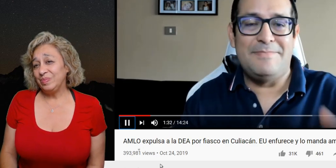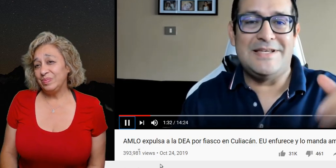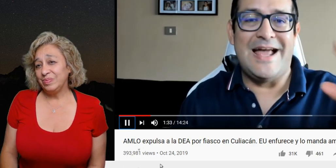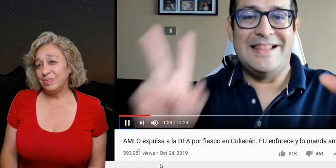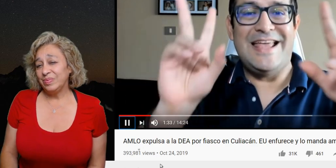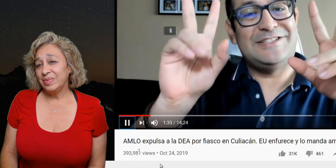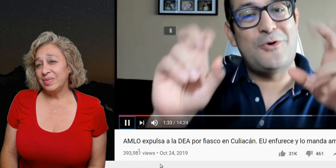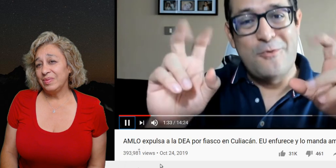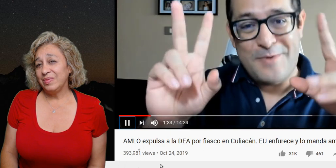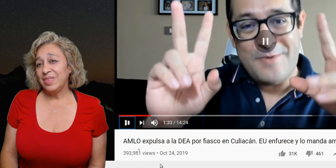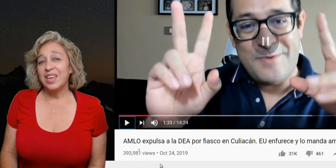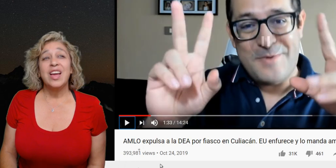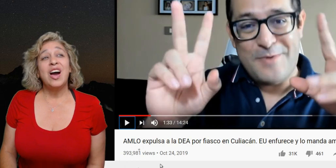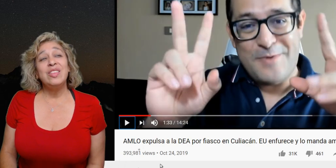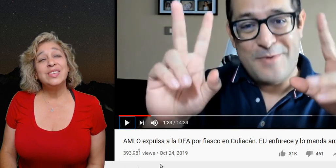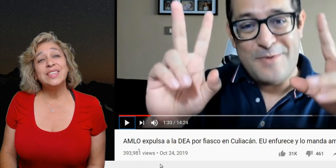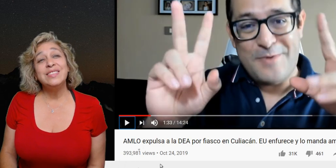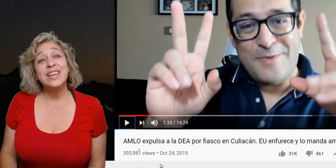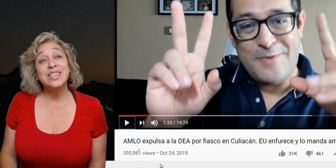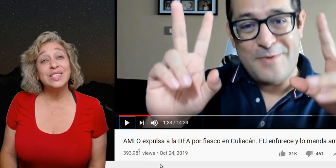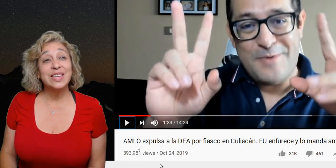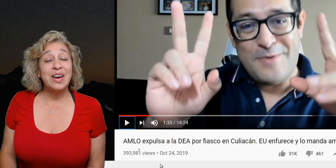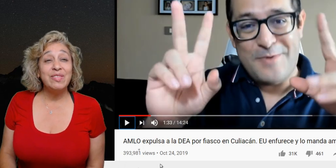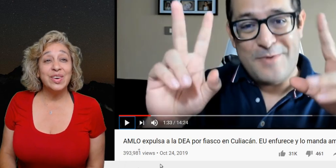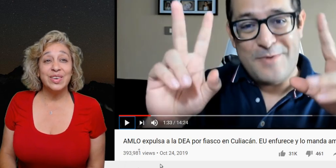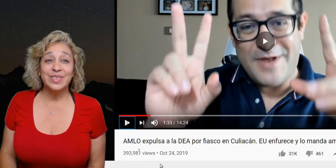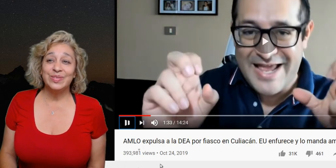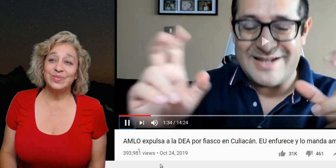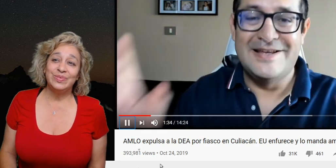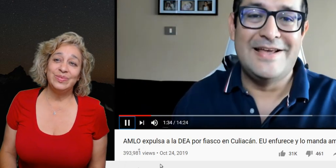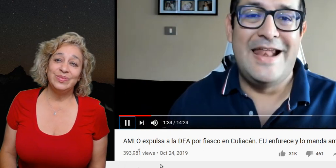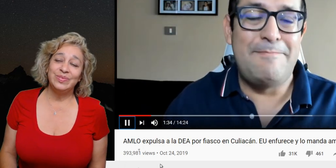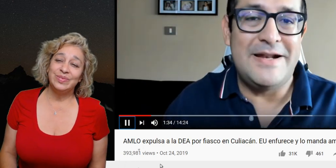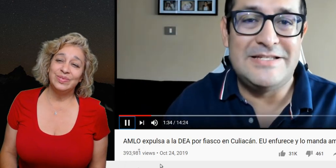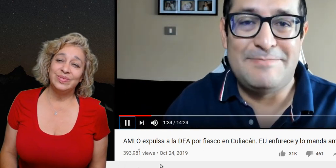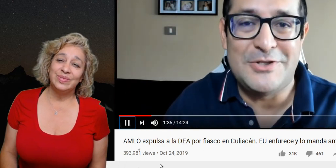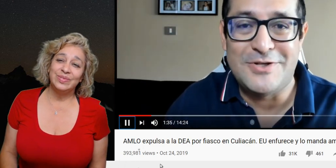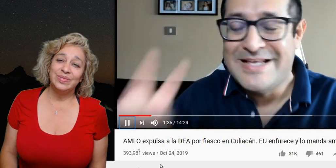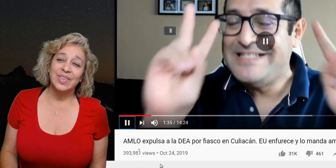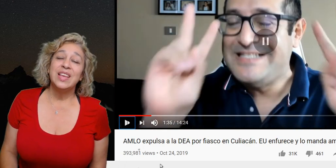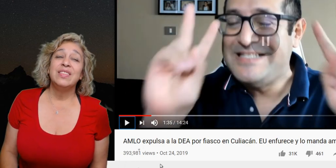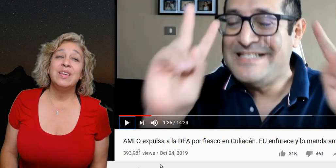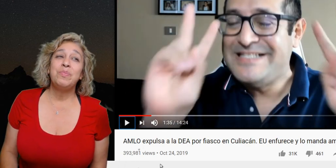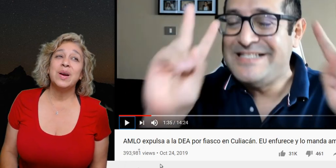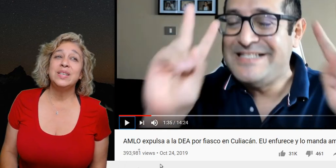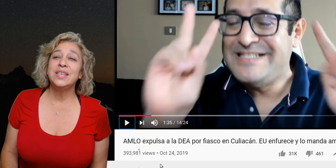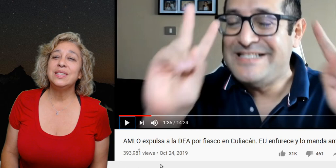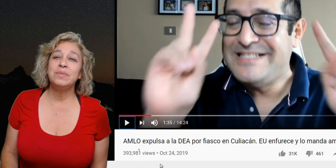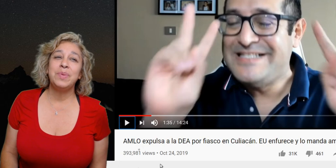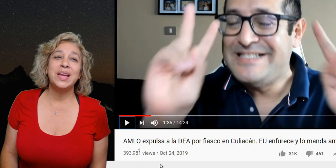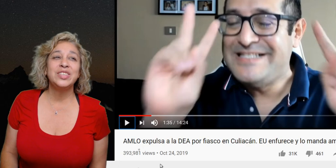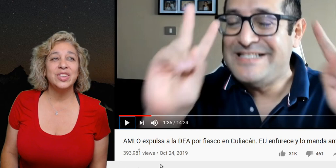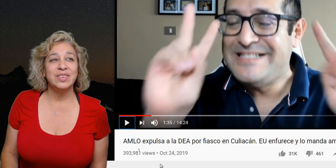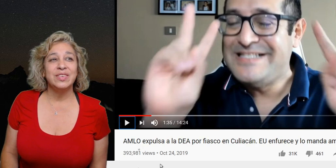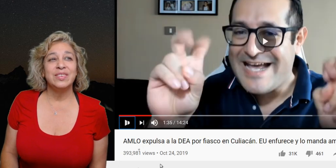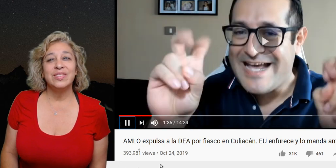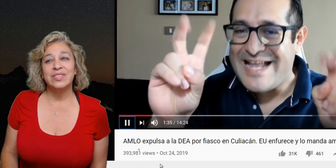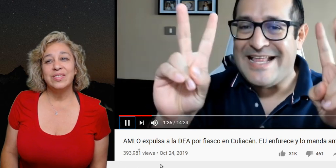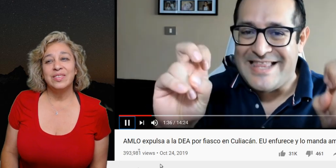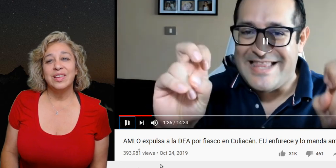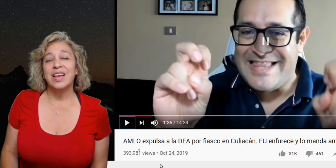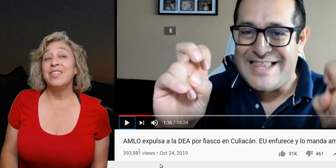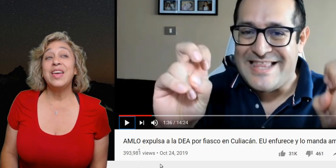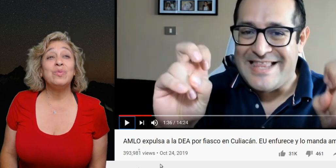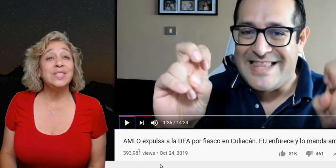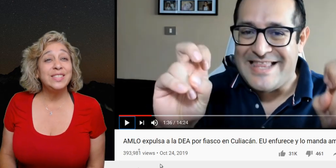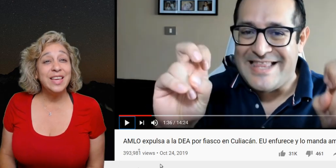MBS, empiezan a descubrir. All of a sudden, they discover la participación the participation